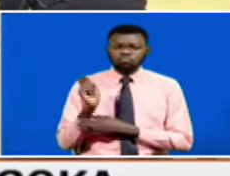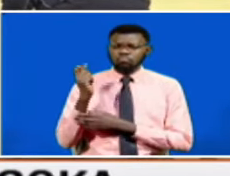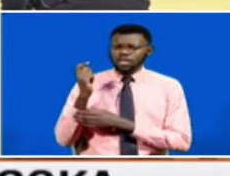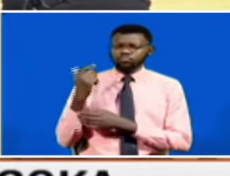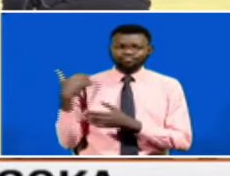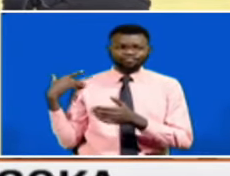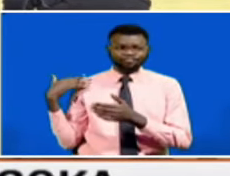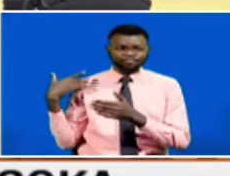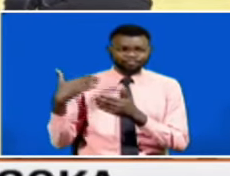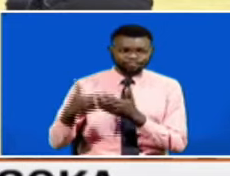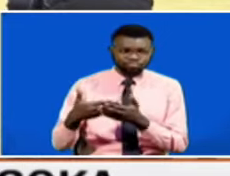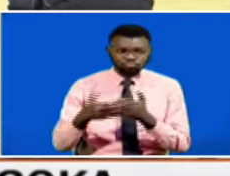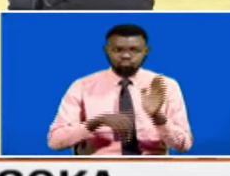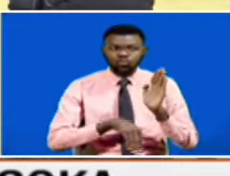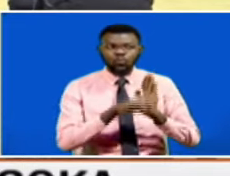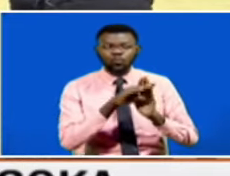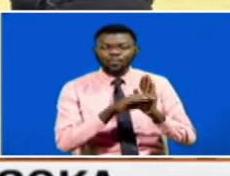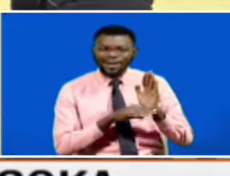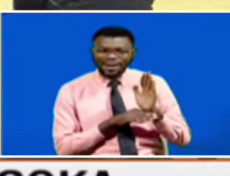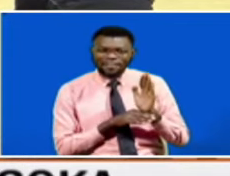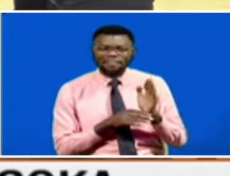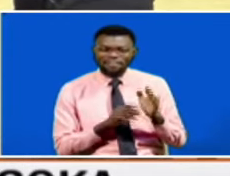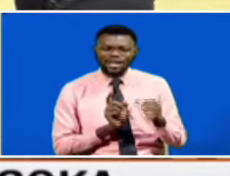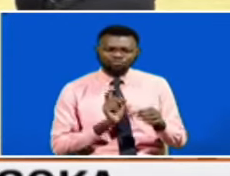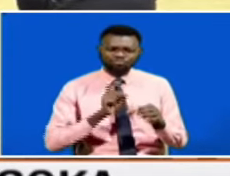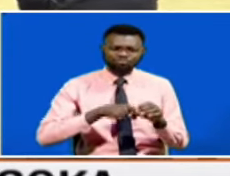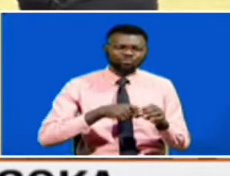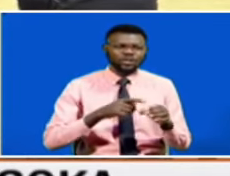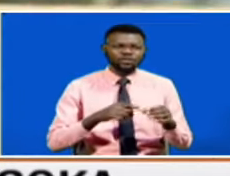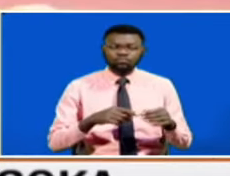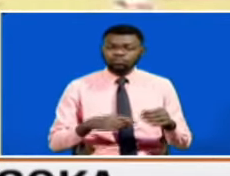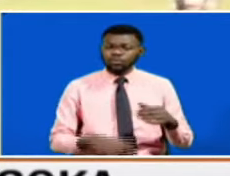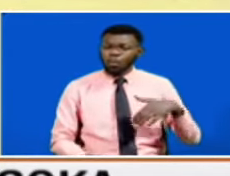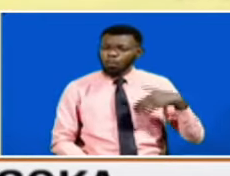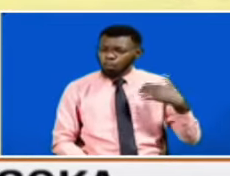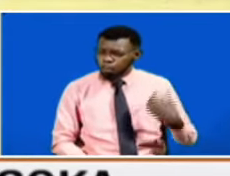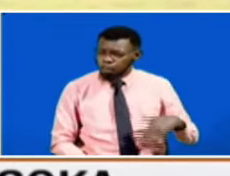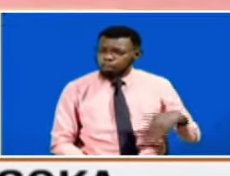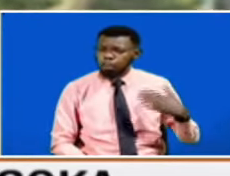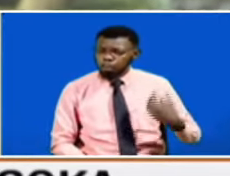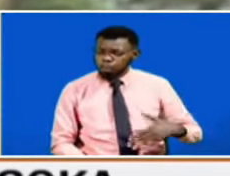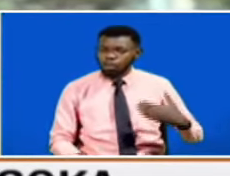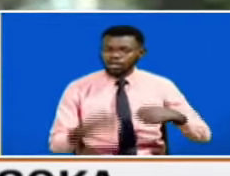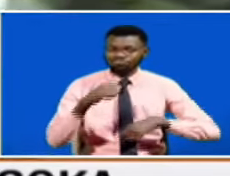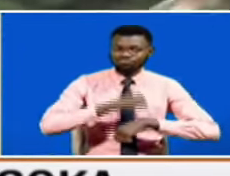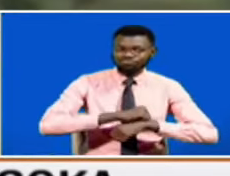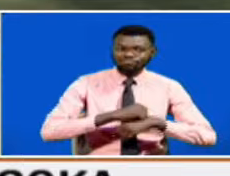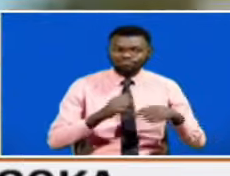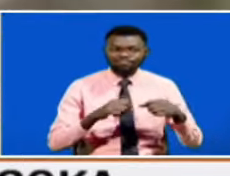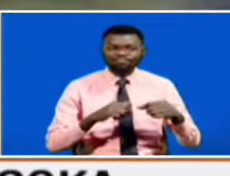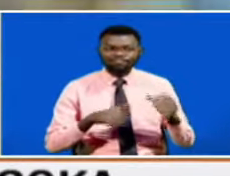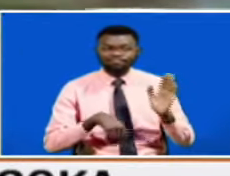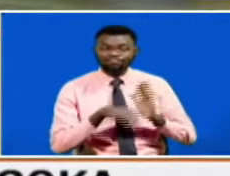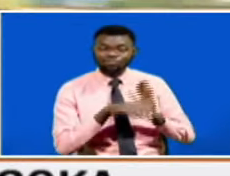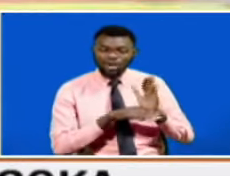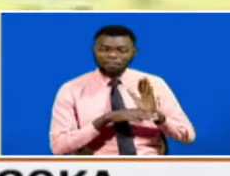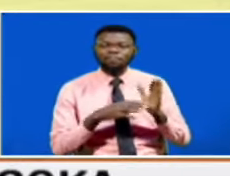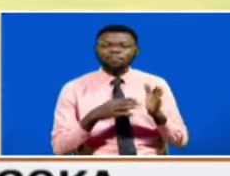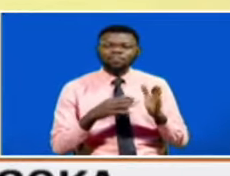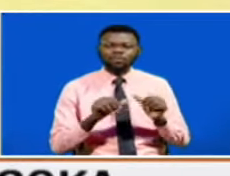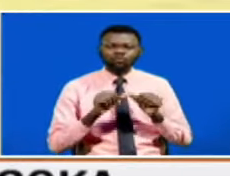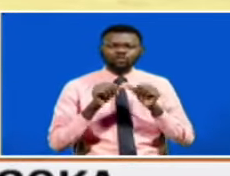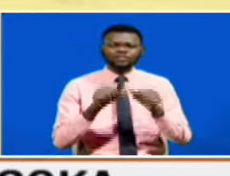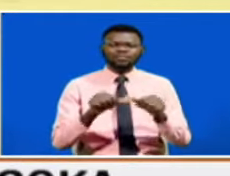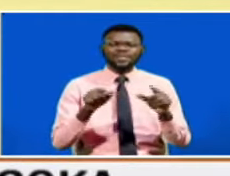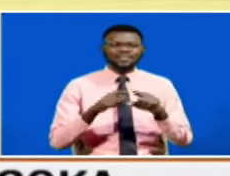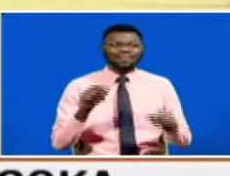been a part of our program. And the young men have been fantastic for our school community. They've been fantastic for our program. And it's been